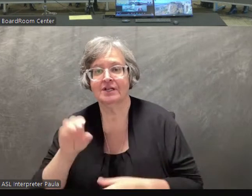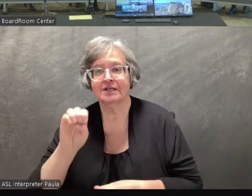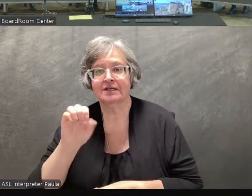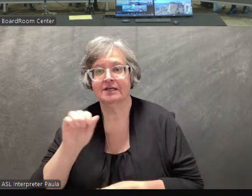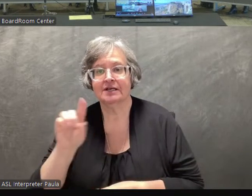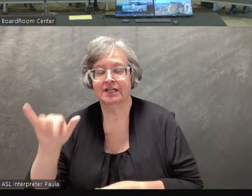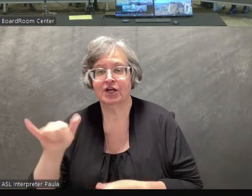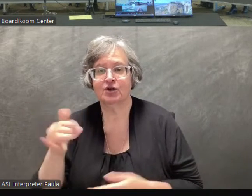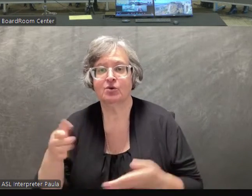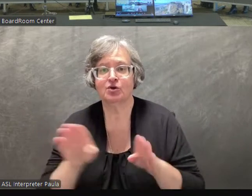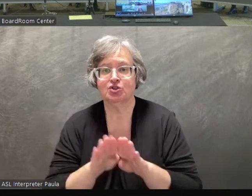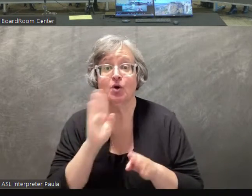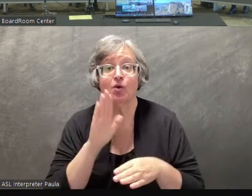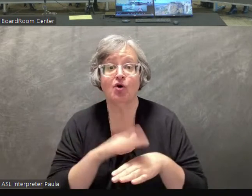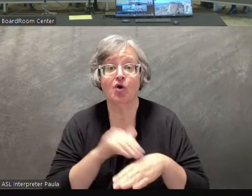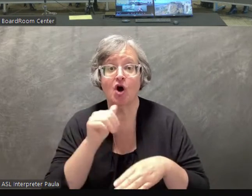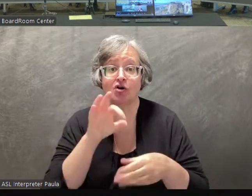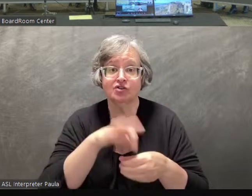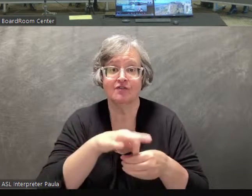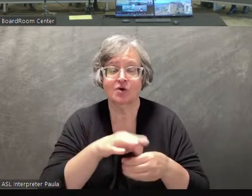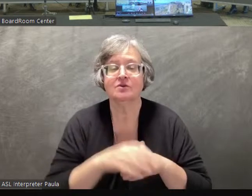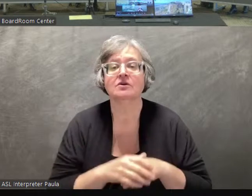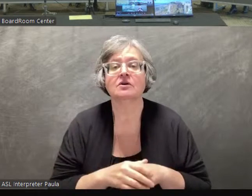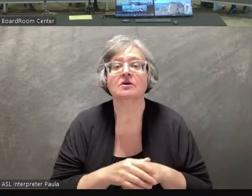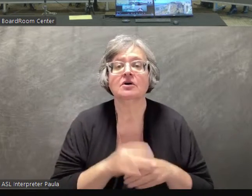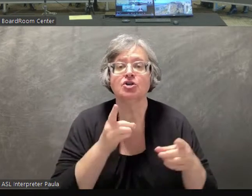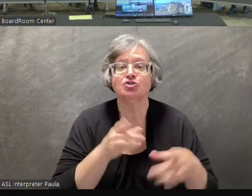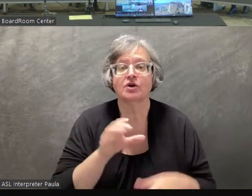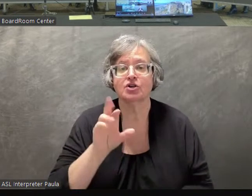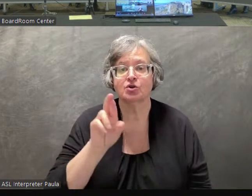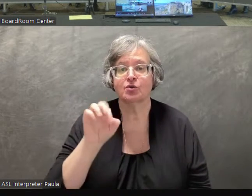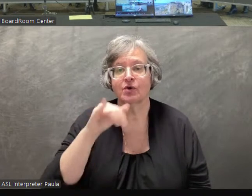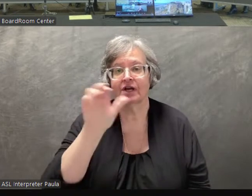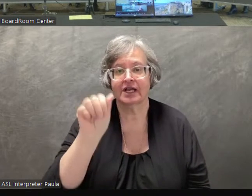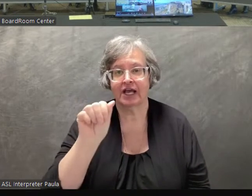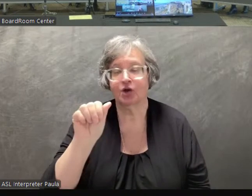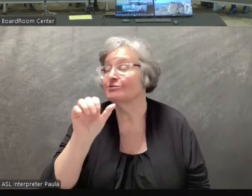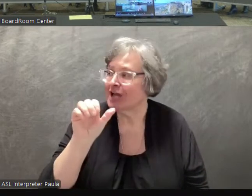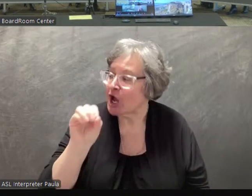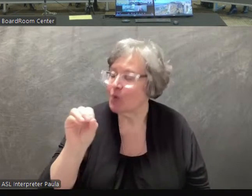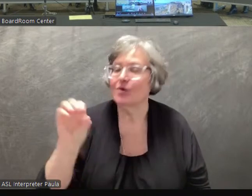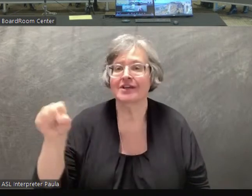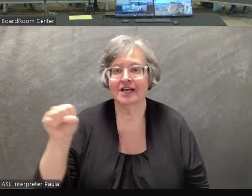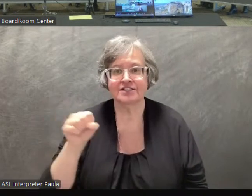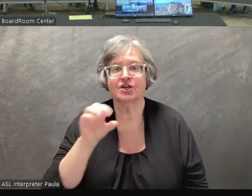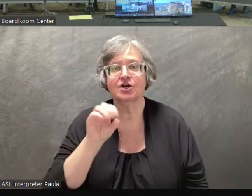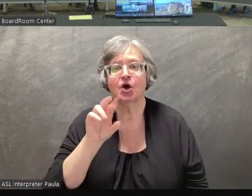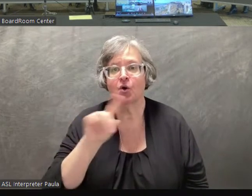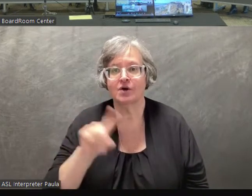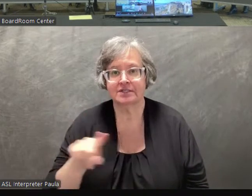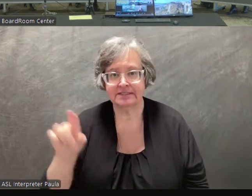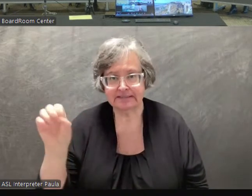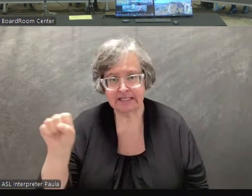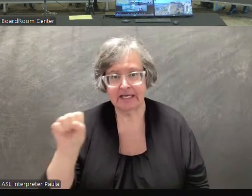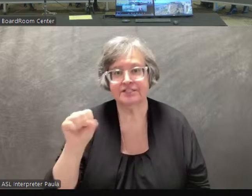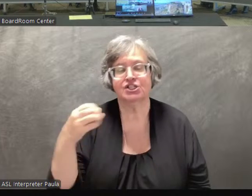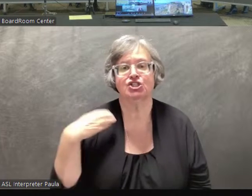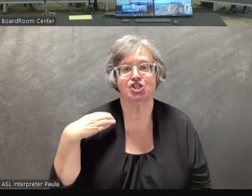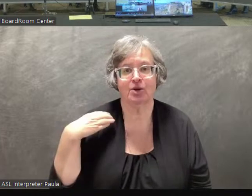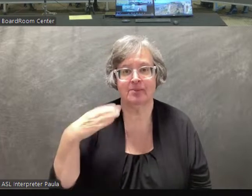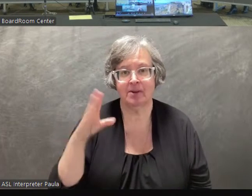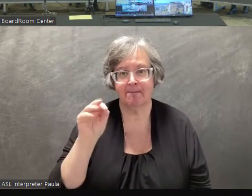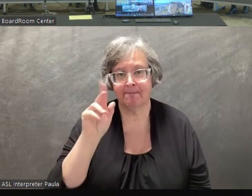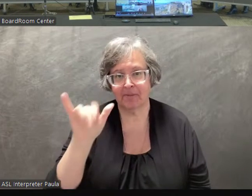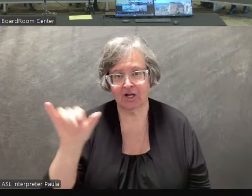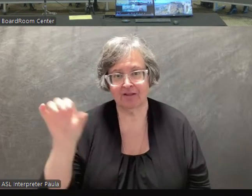meeting be adjourned. We'll take a roll call vote. Director Requejo? Yes. Director Ortiz? Yes. Chairman Barclay? Yes. Director Jakes?